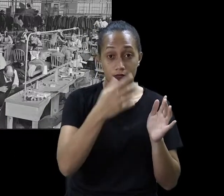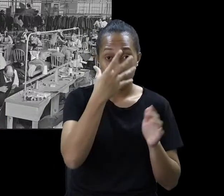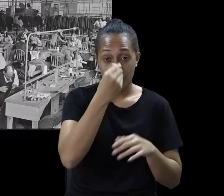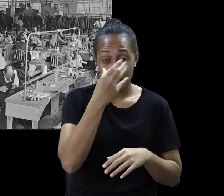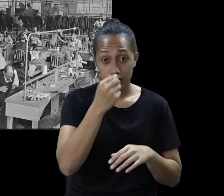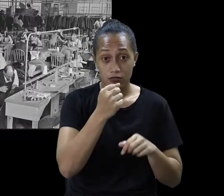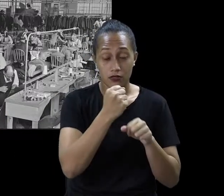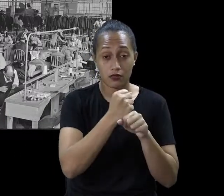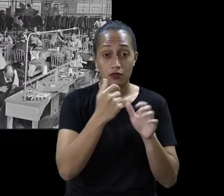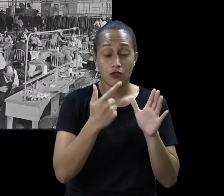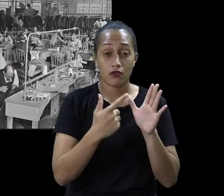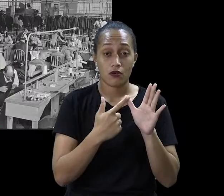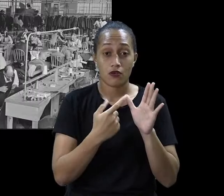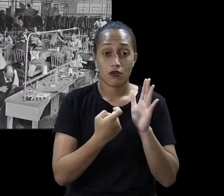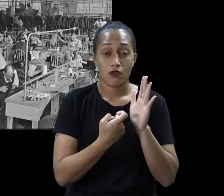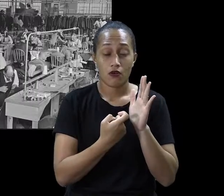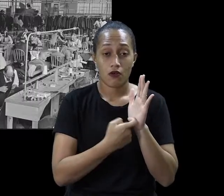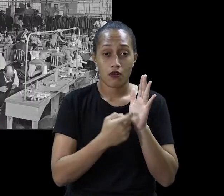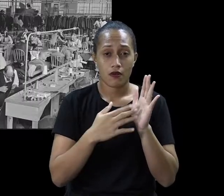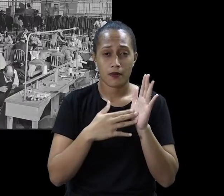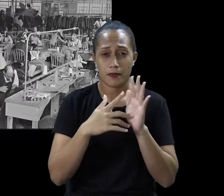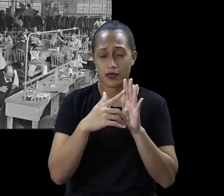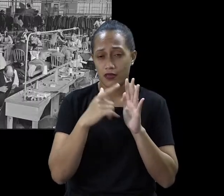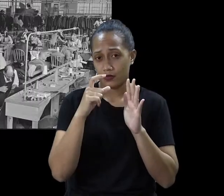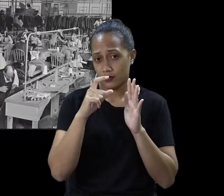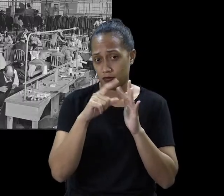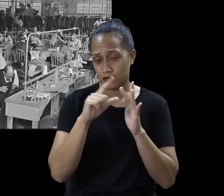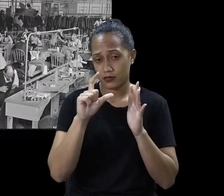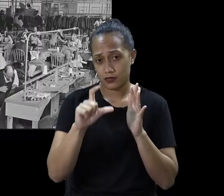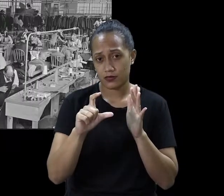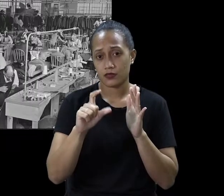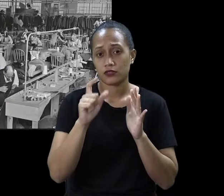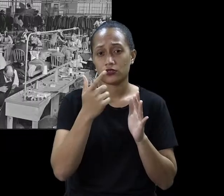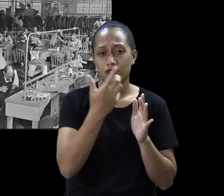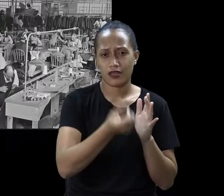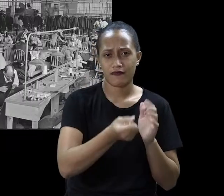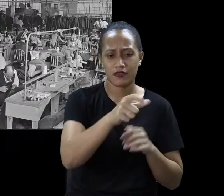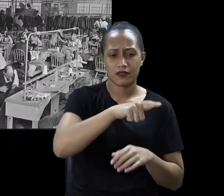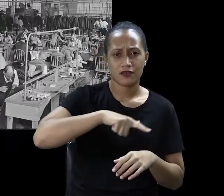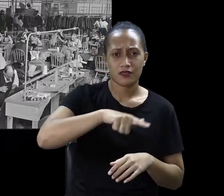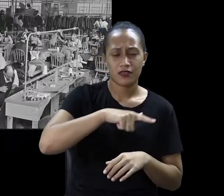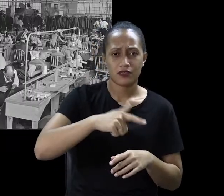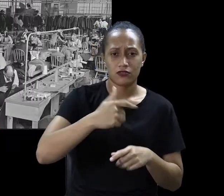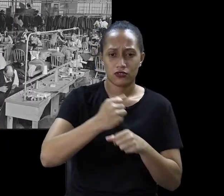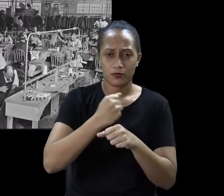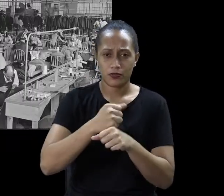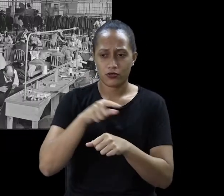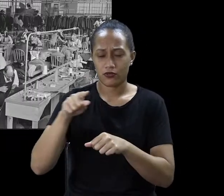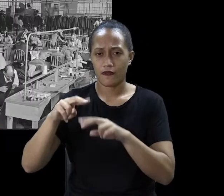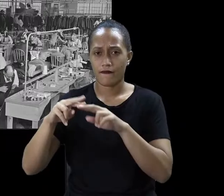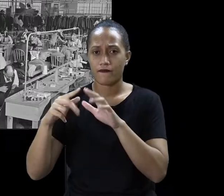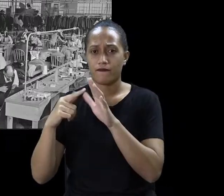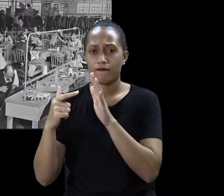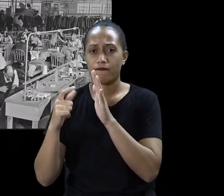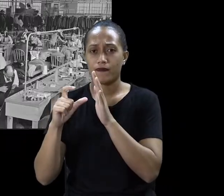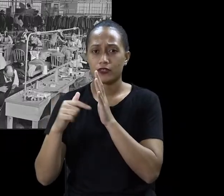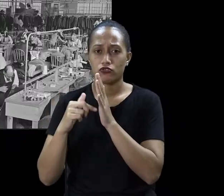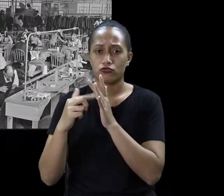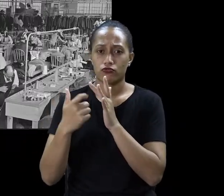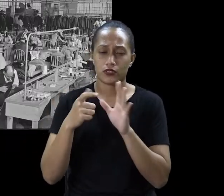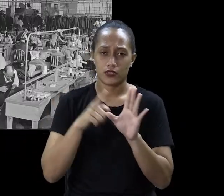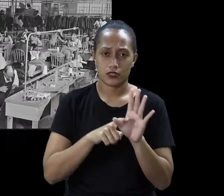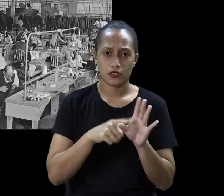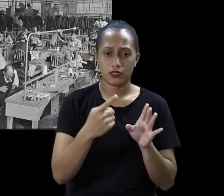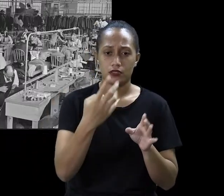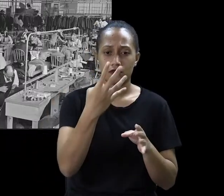something slightly more specific when we talk about it in an economics context. In an economic context, capital